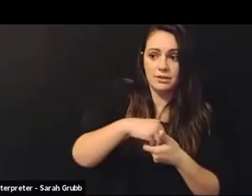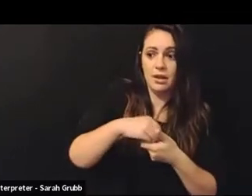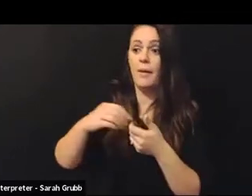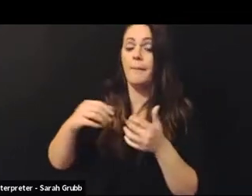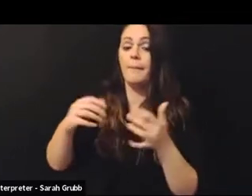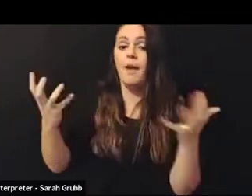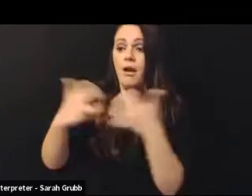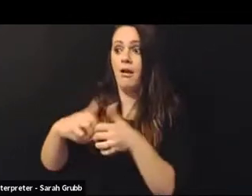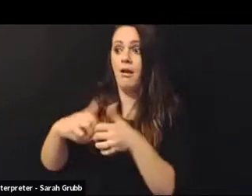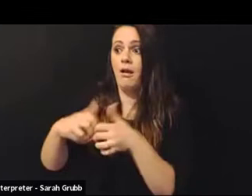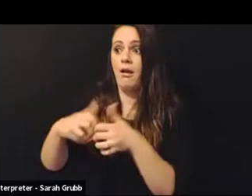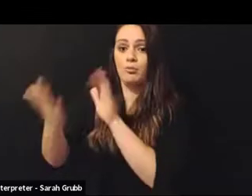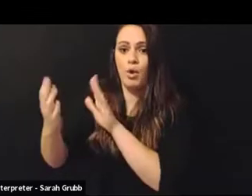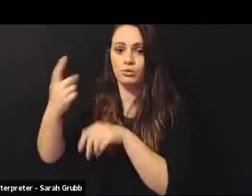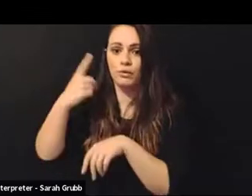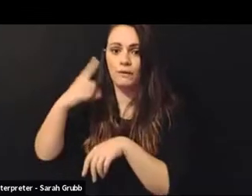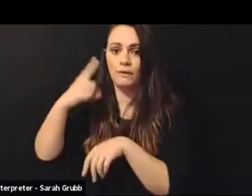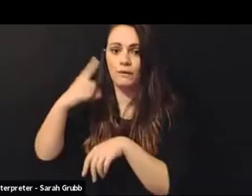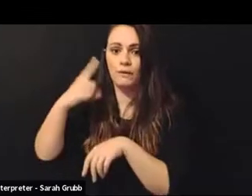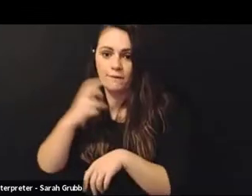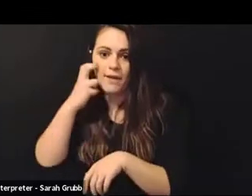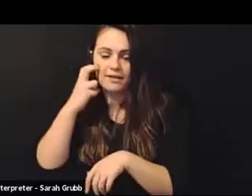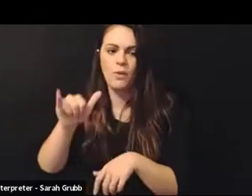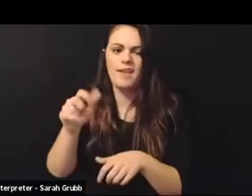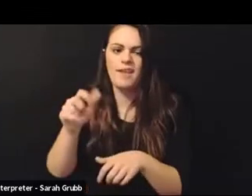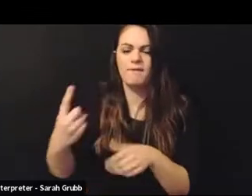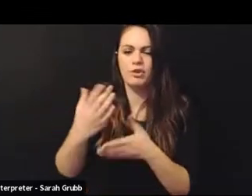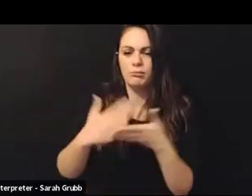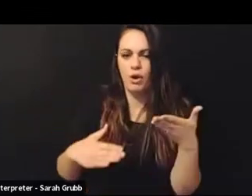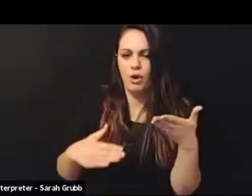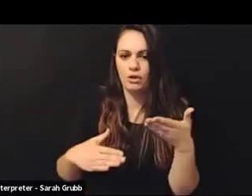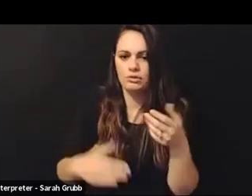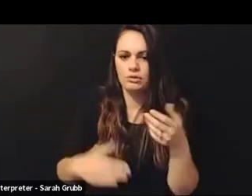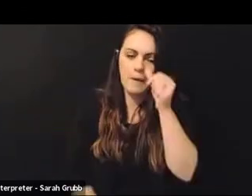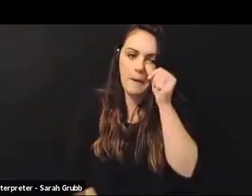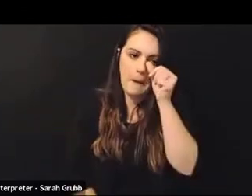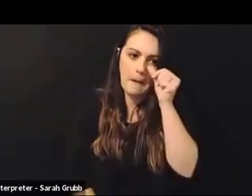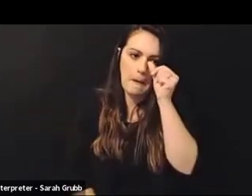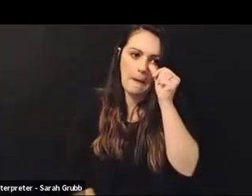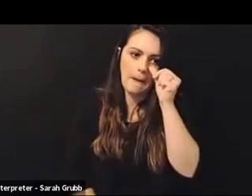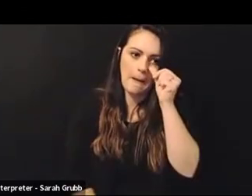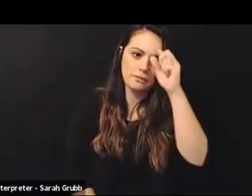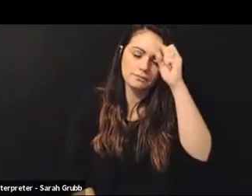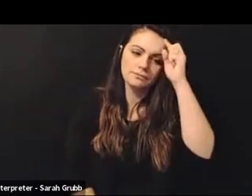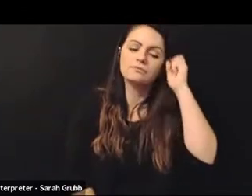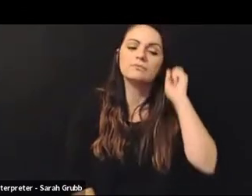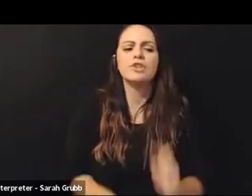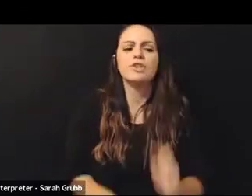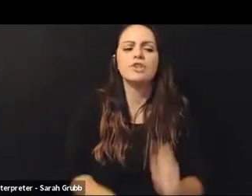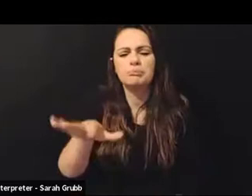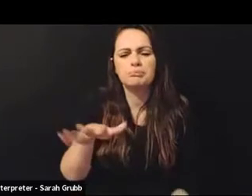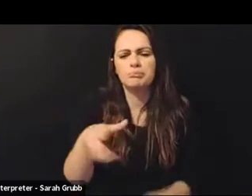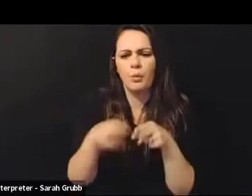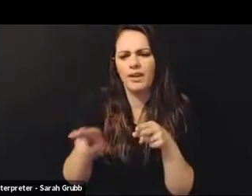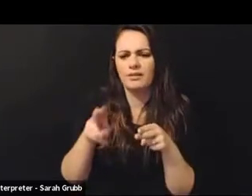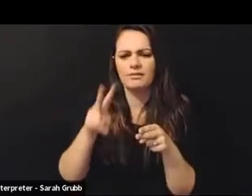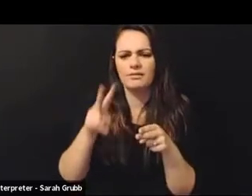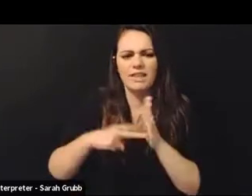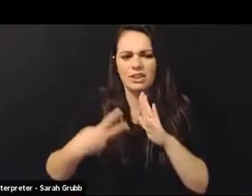deafblind. So this is the first part. So just here's a quick definition of autism. There's a lot of them out there. I like this